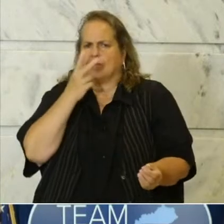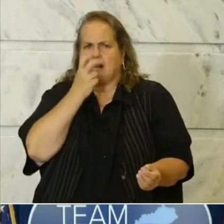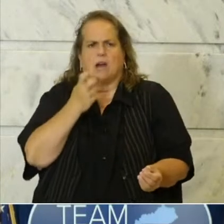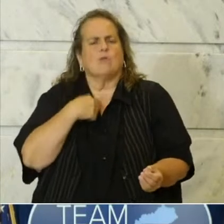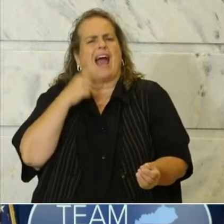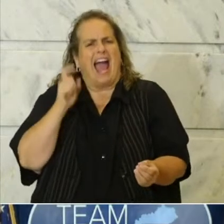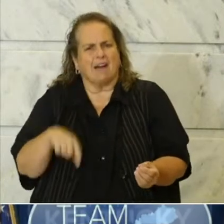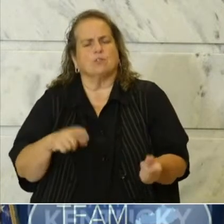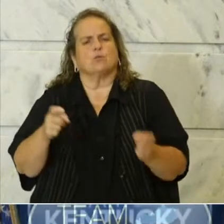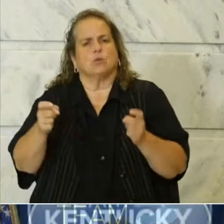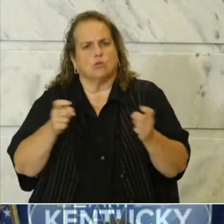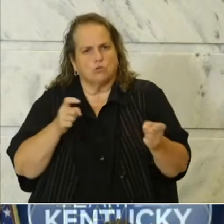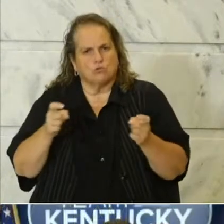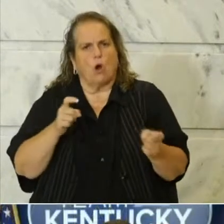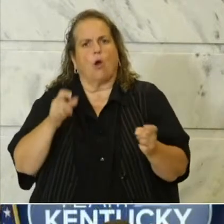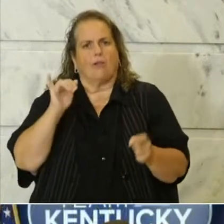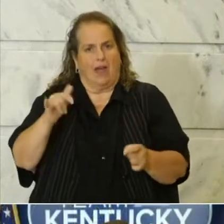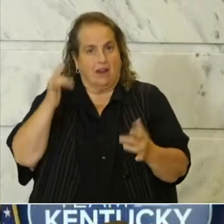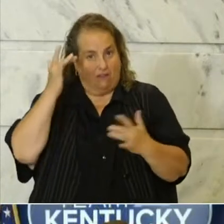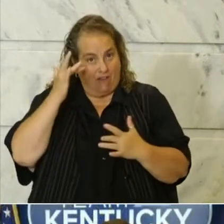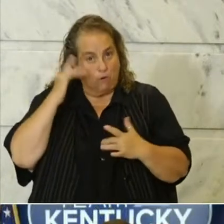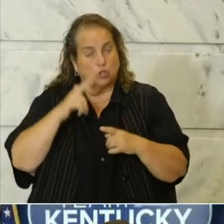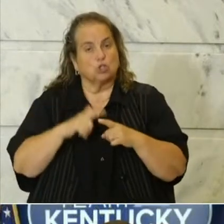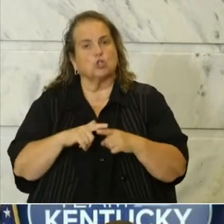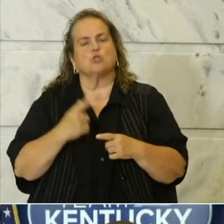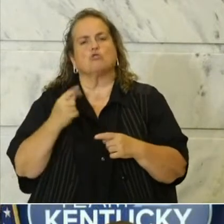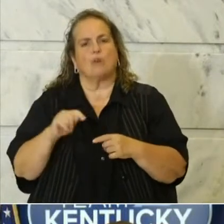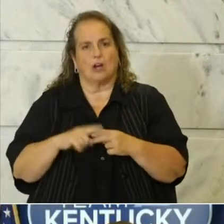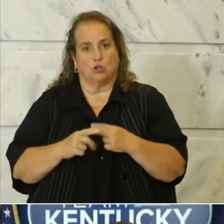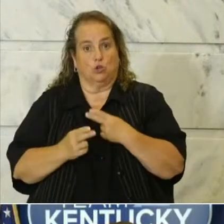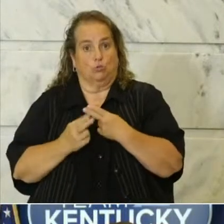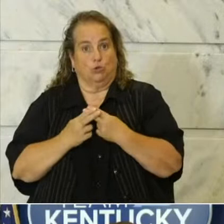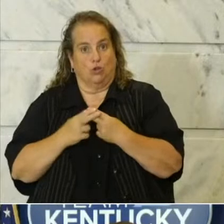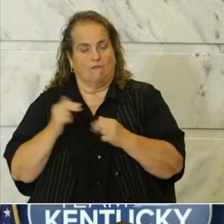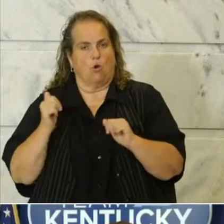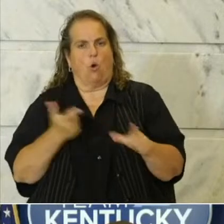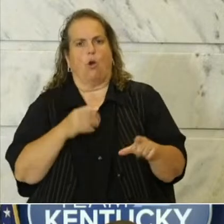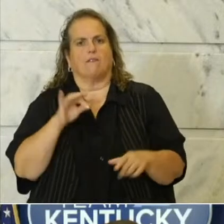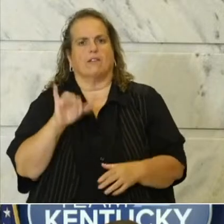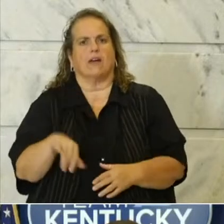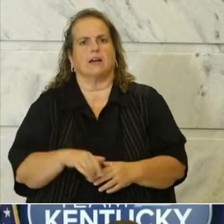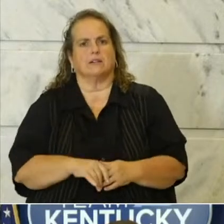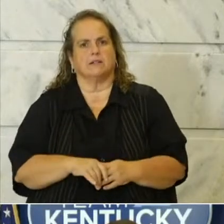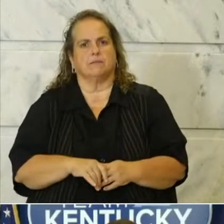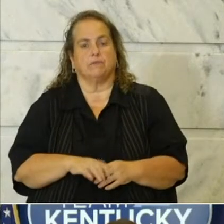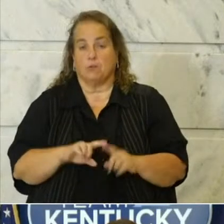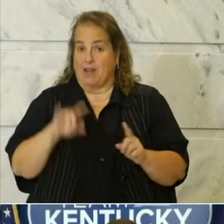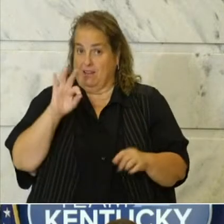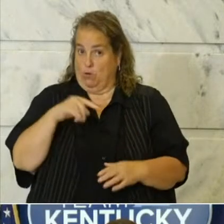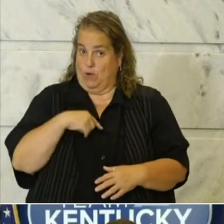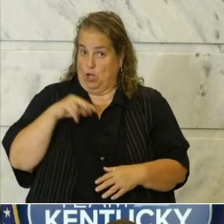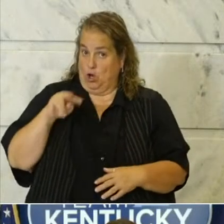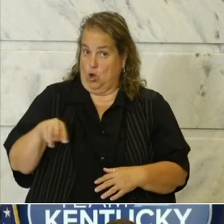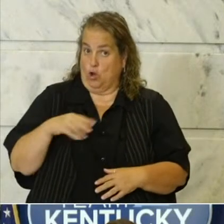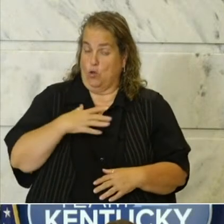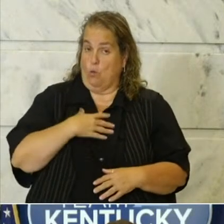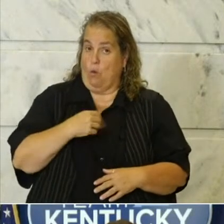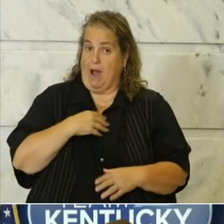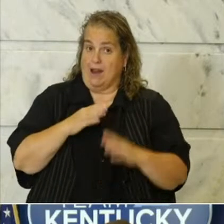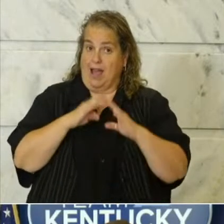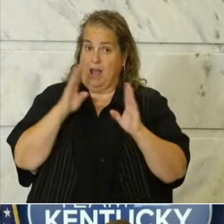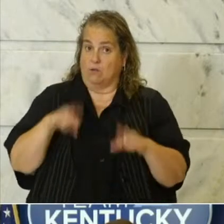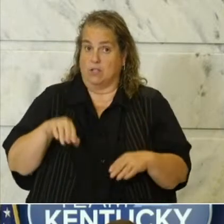virus to preserve all of that. But I think if we look at the White House's other